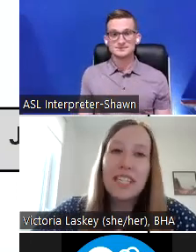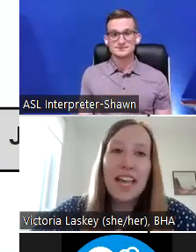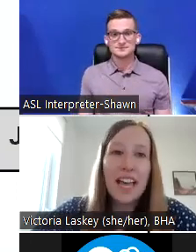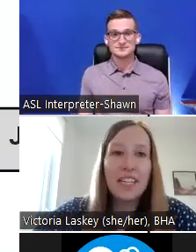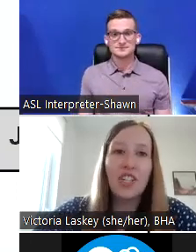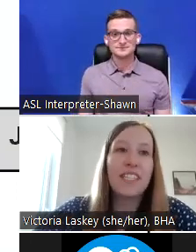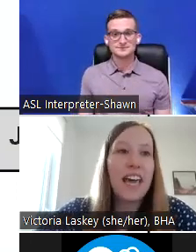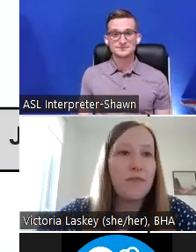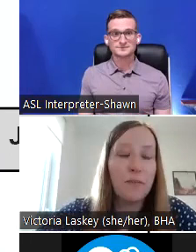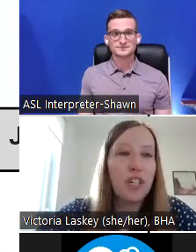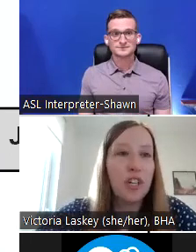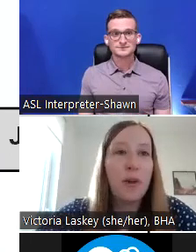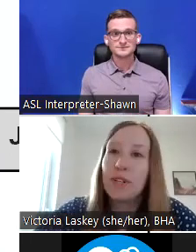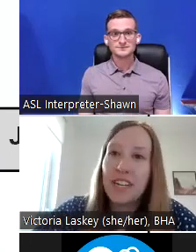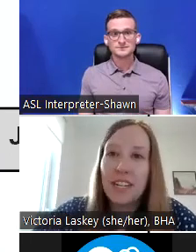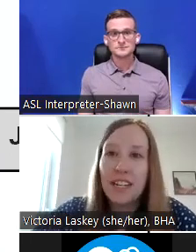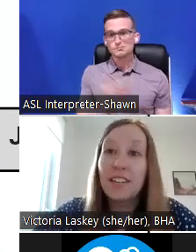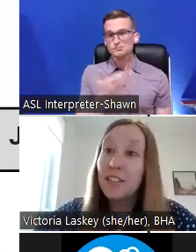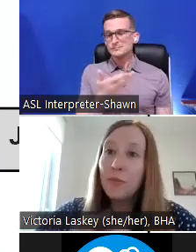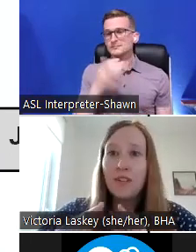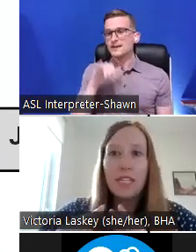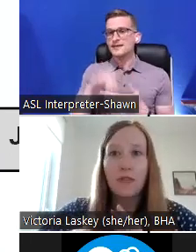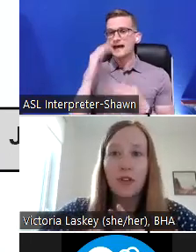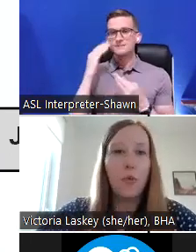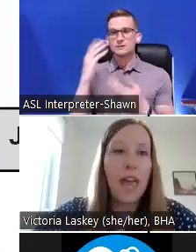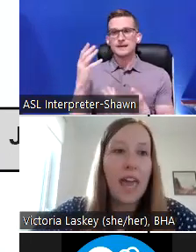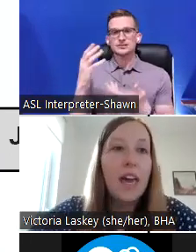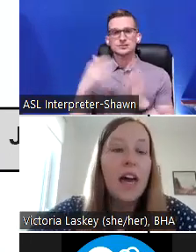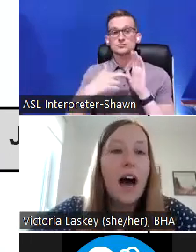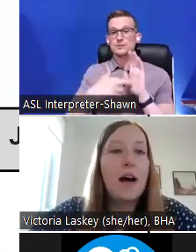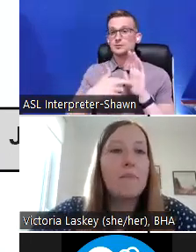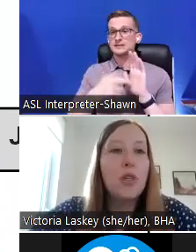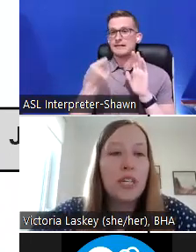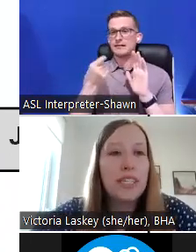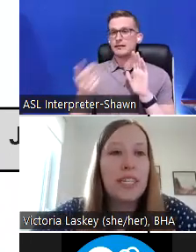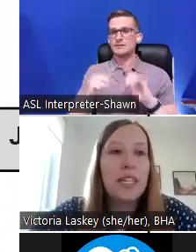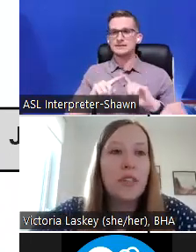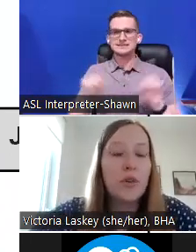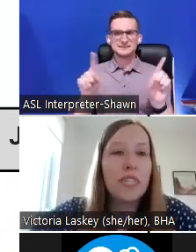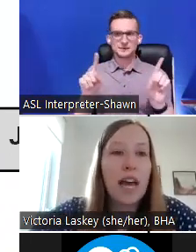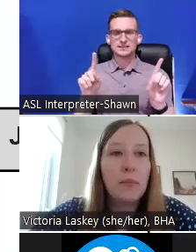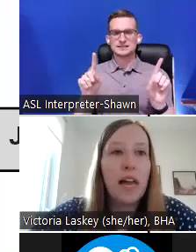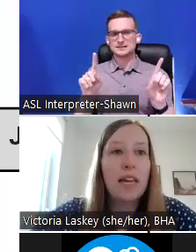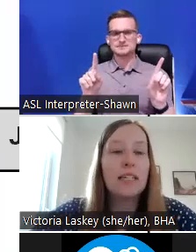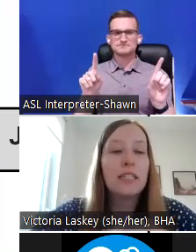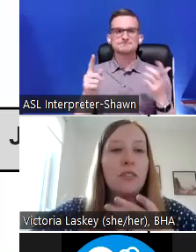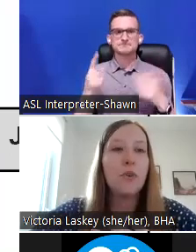So this slide is just that information represented in a little bit of a different way. You can see those